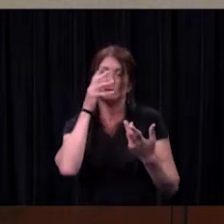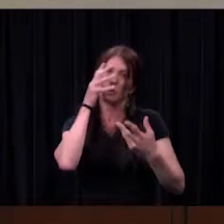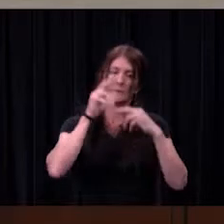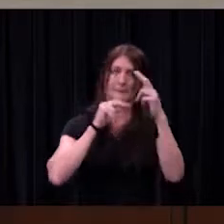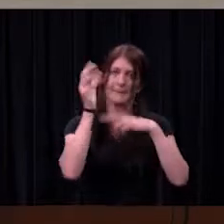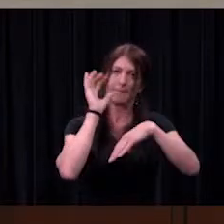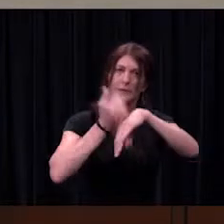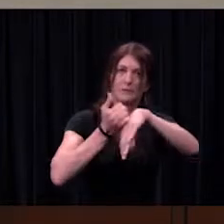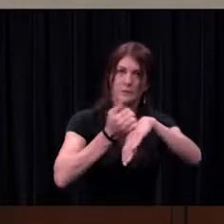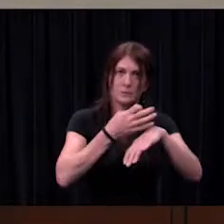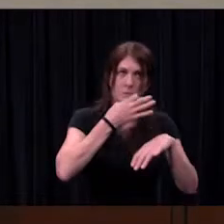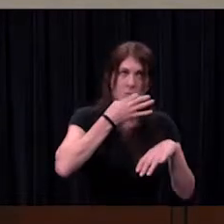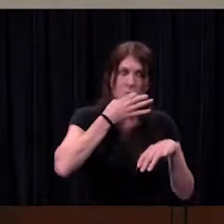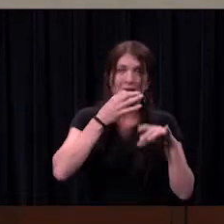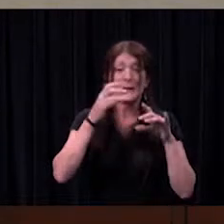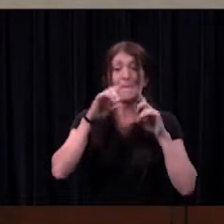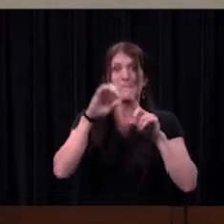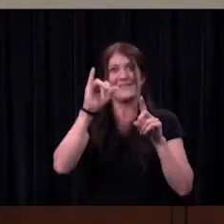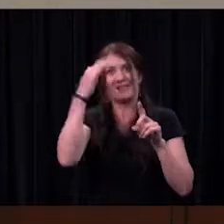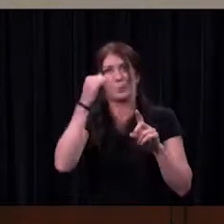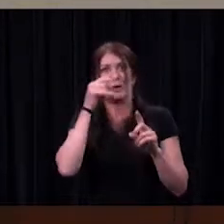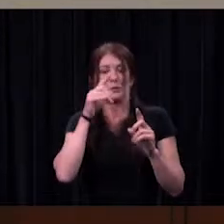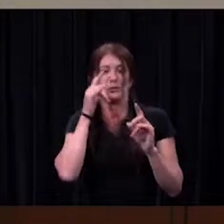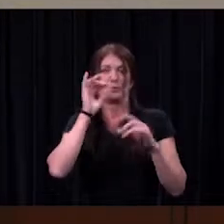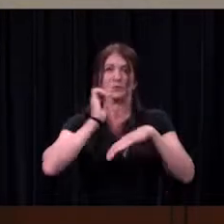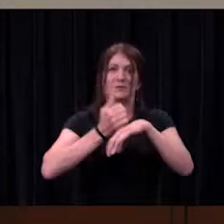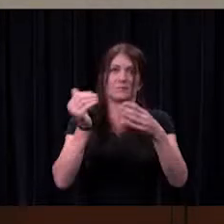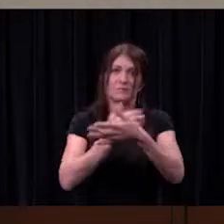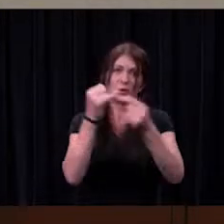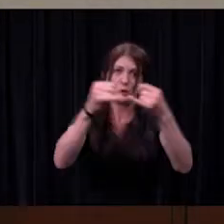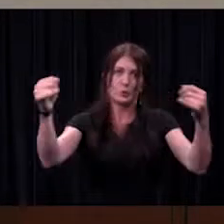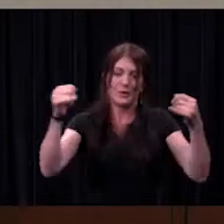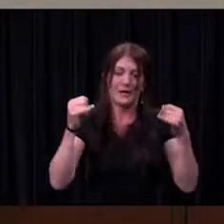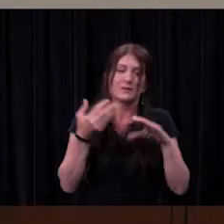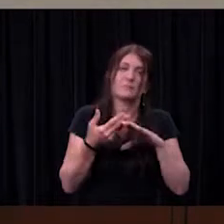before residents took place there.